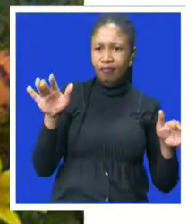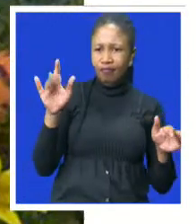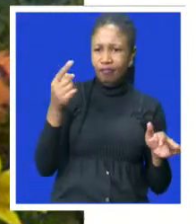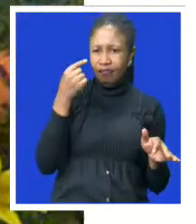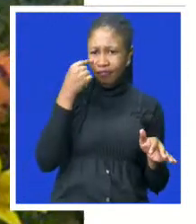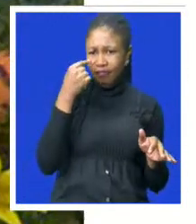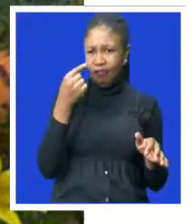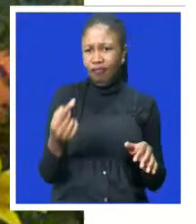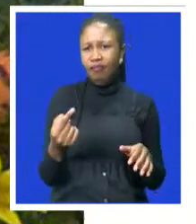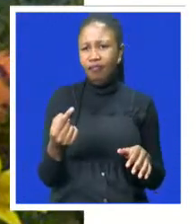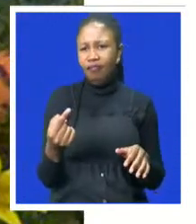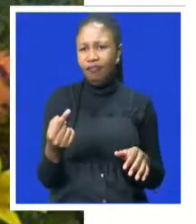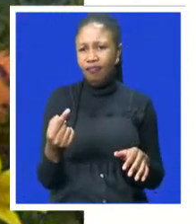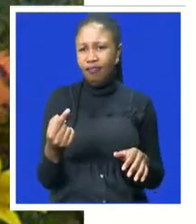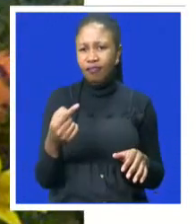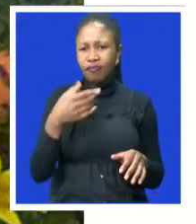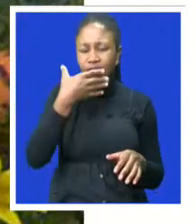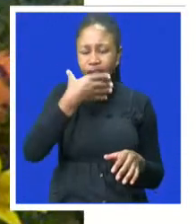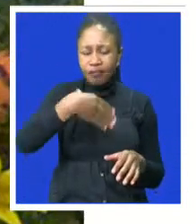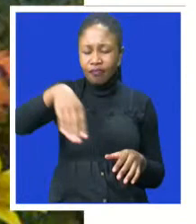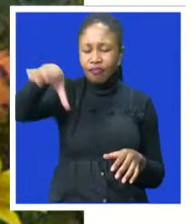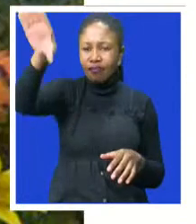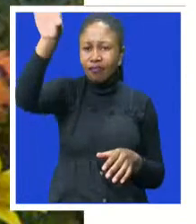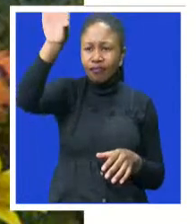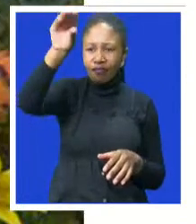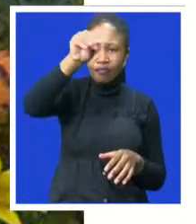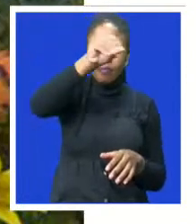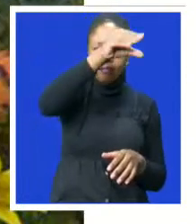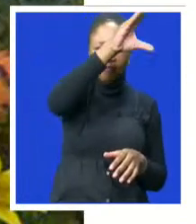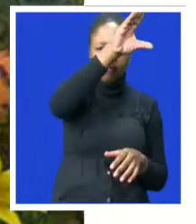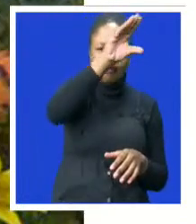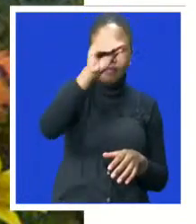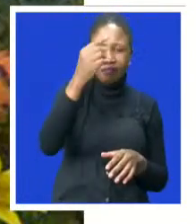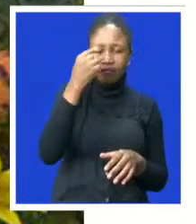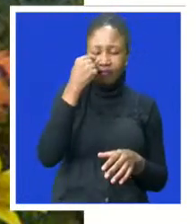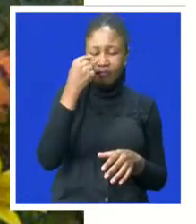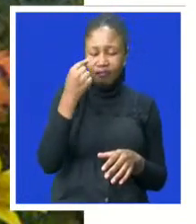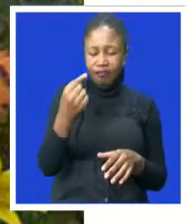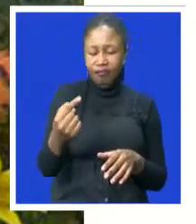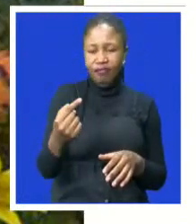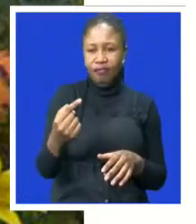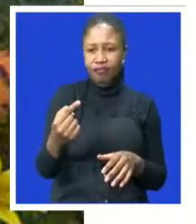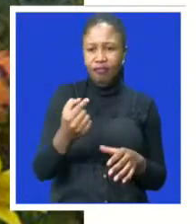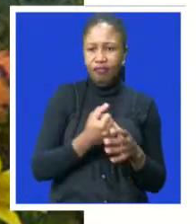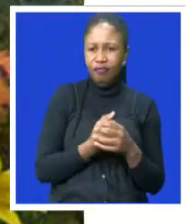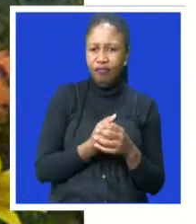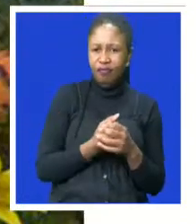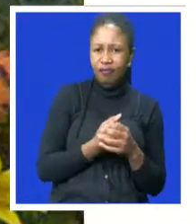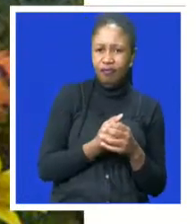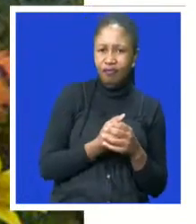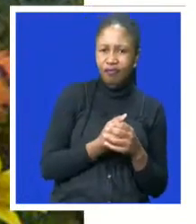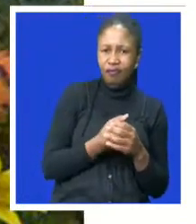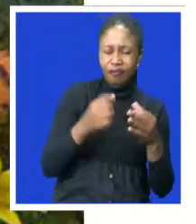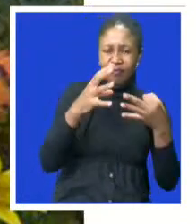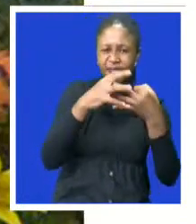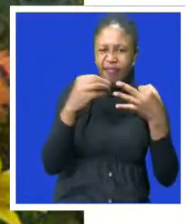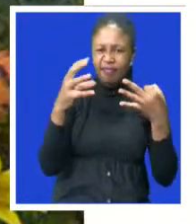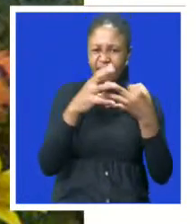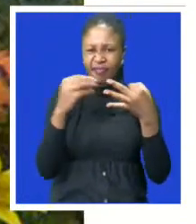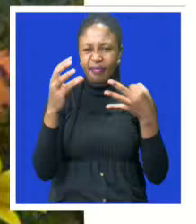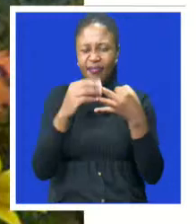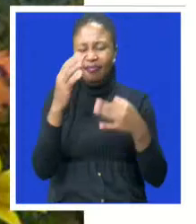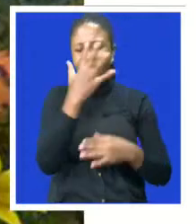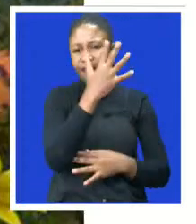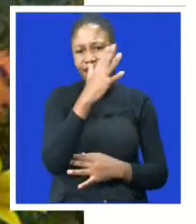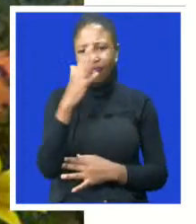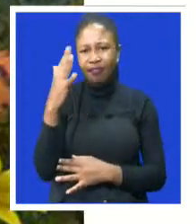a giraffe. I can see a beautiful fruit tree there. Wow. I can